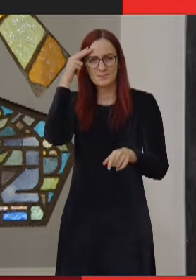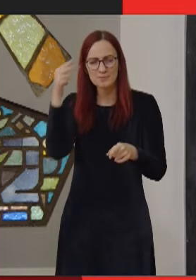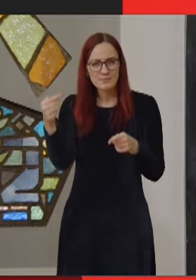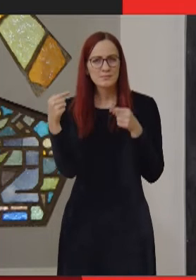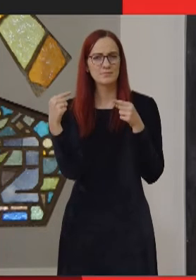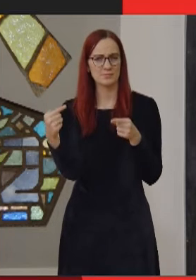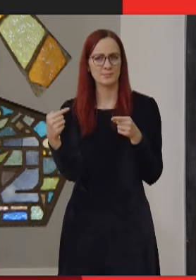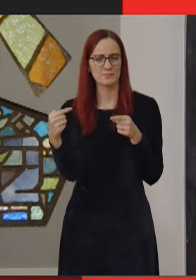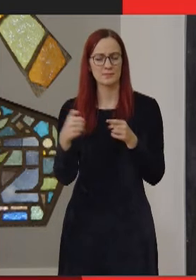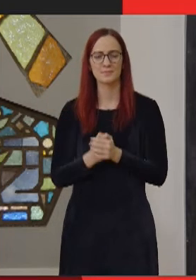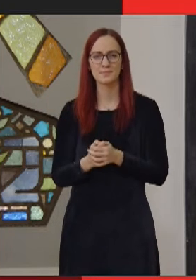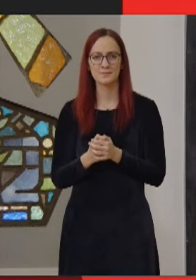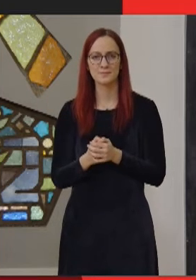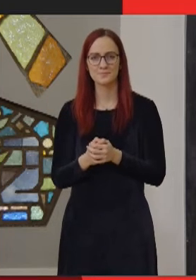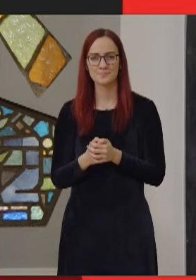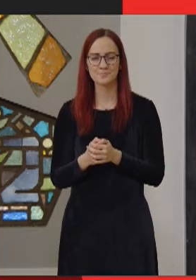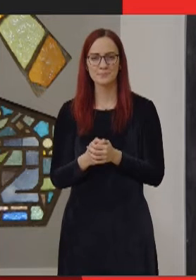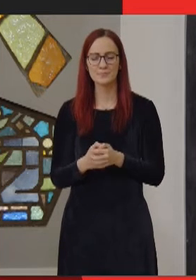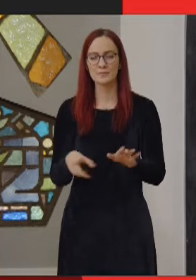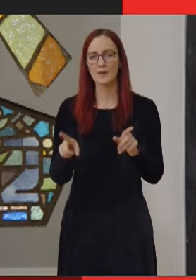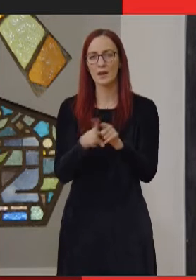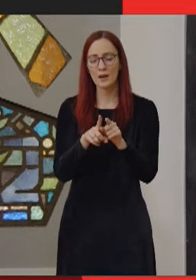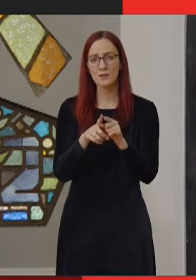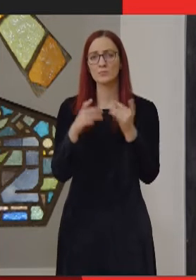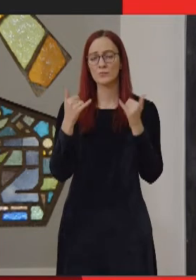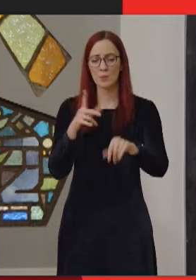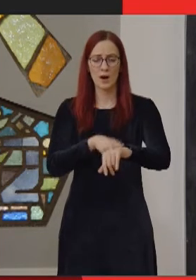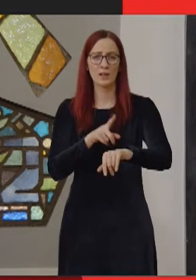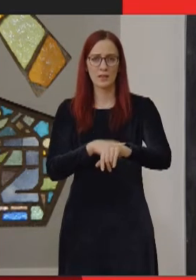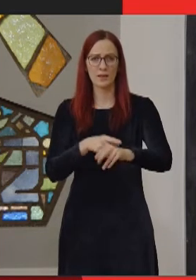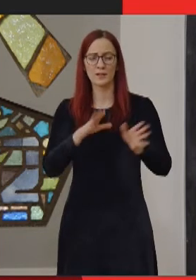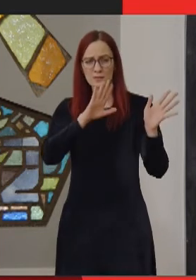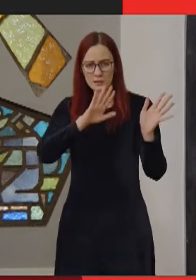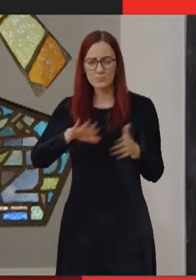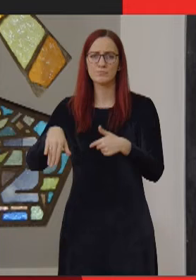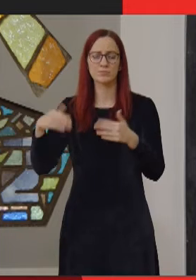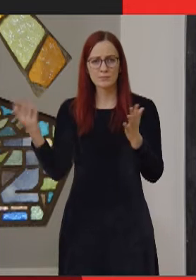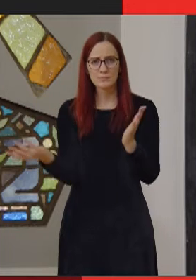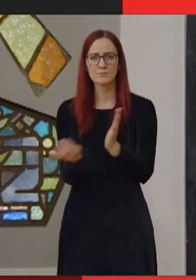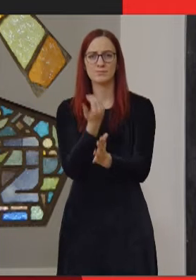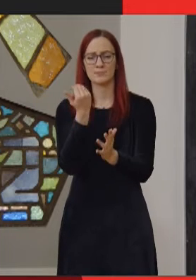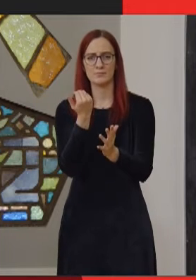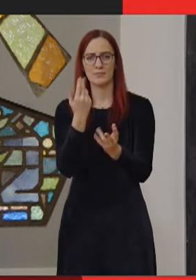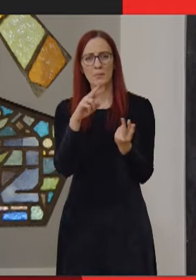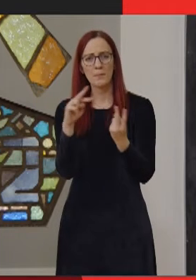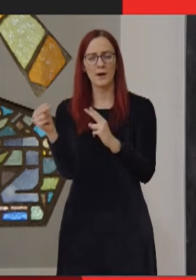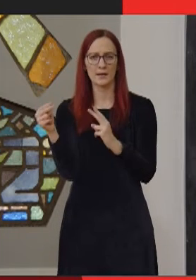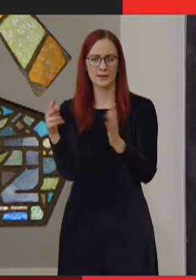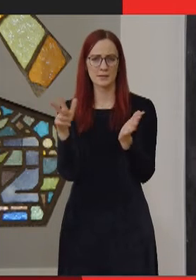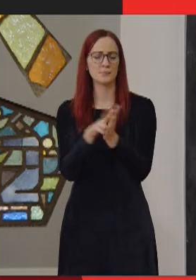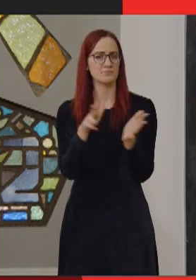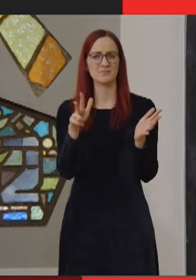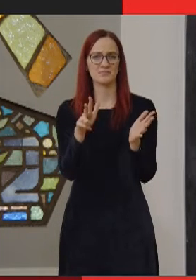are stubborn convictions, and it is time to overcome them and